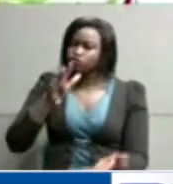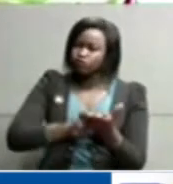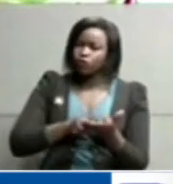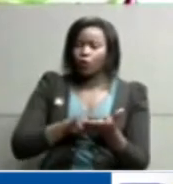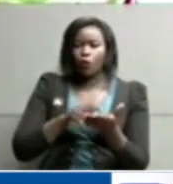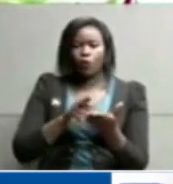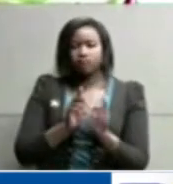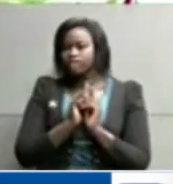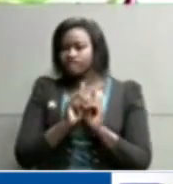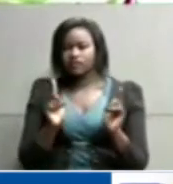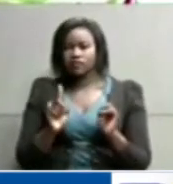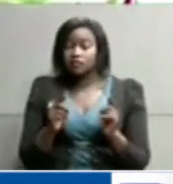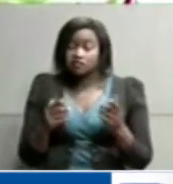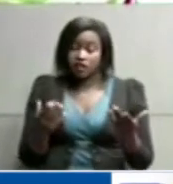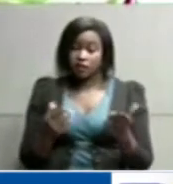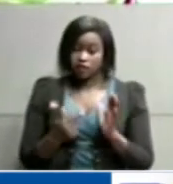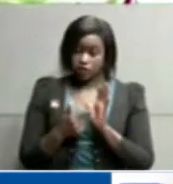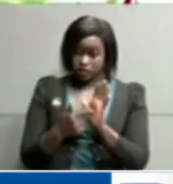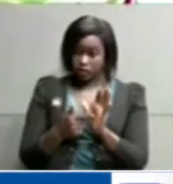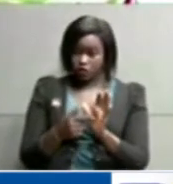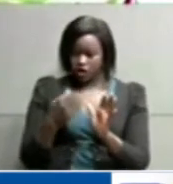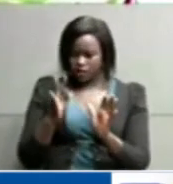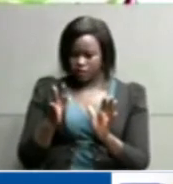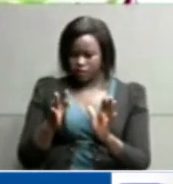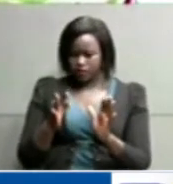even if this chair